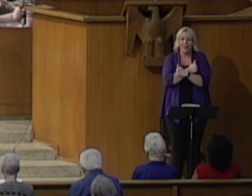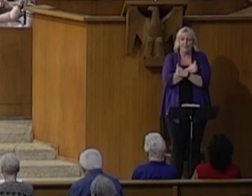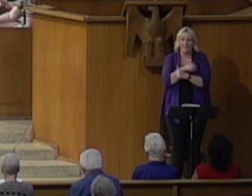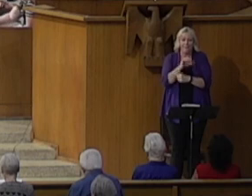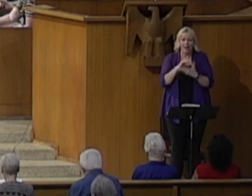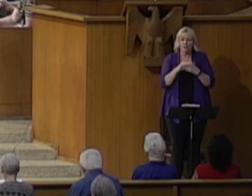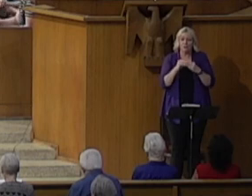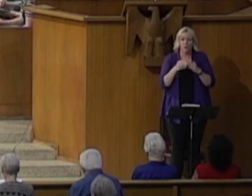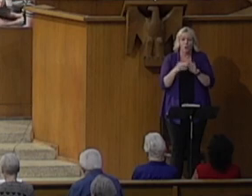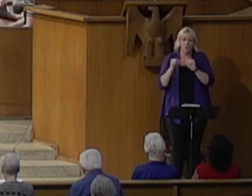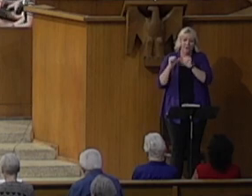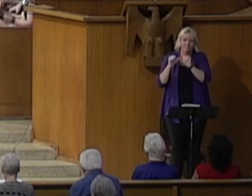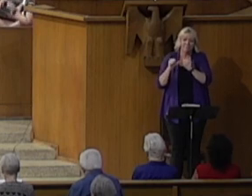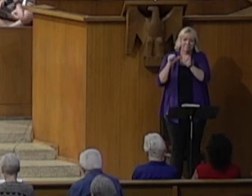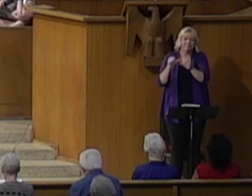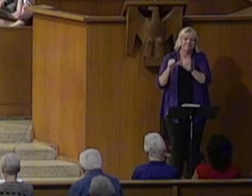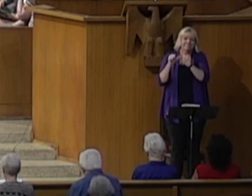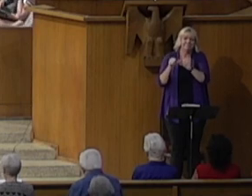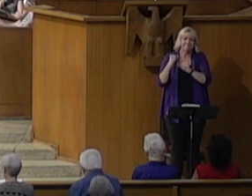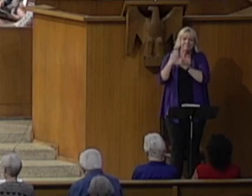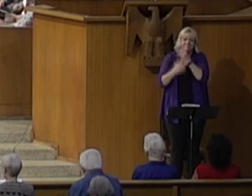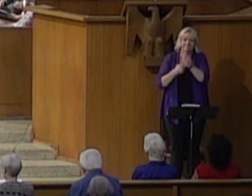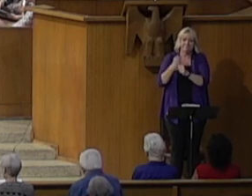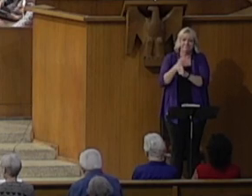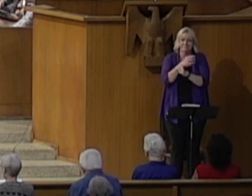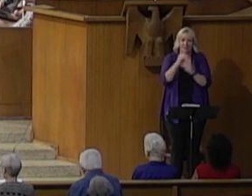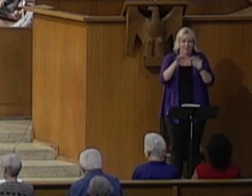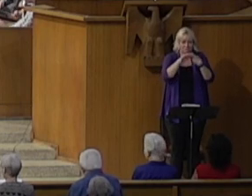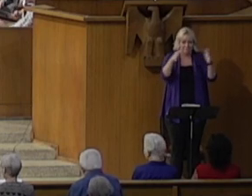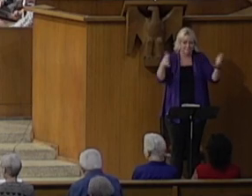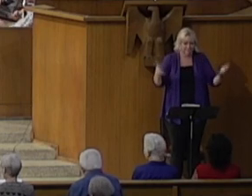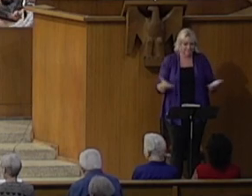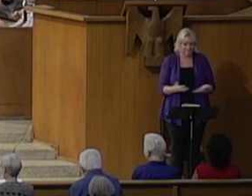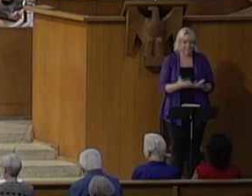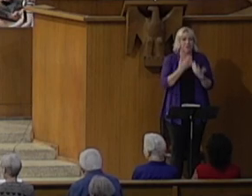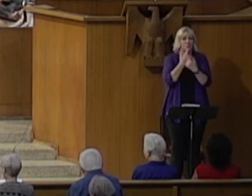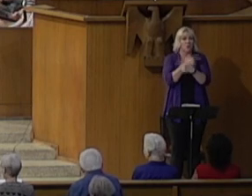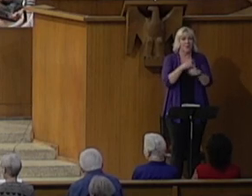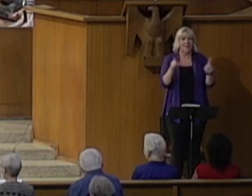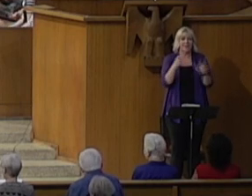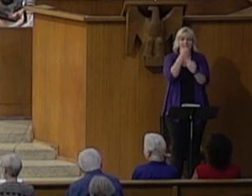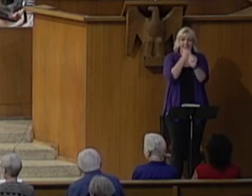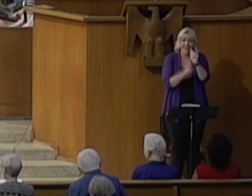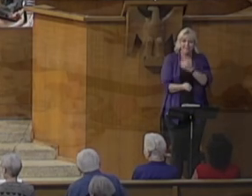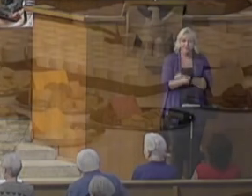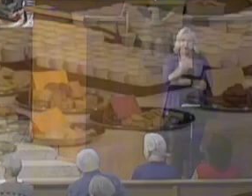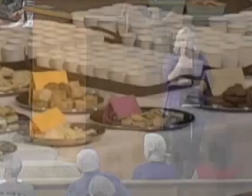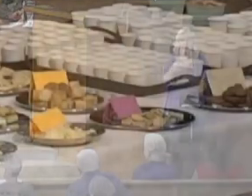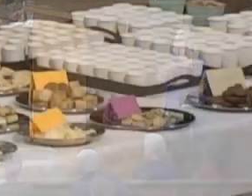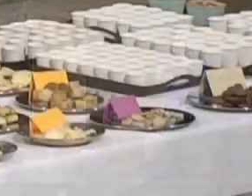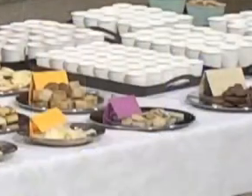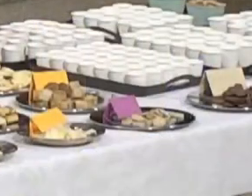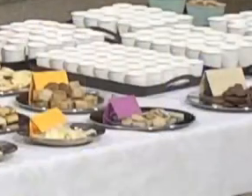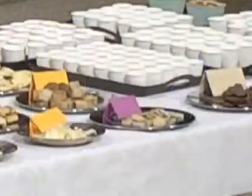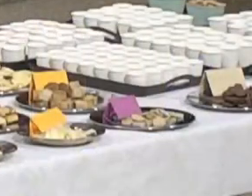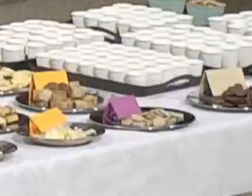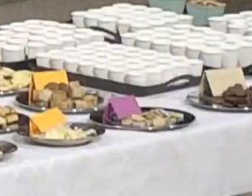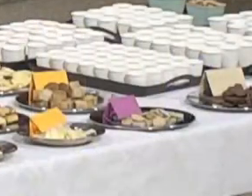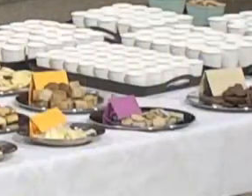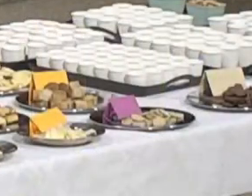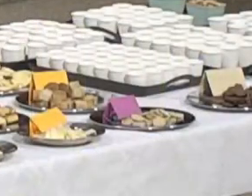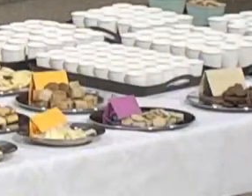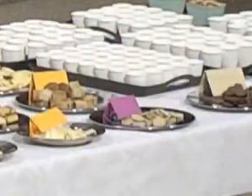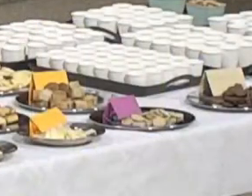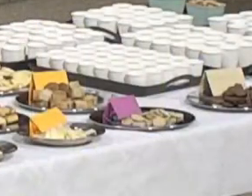centuries, a story across the globe that proclaims that all are welcome at this table to come and be reminded